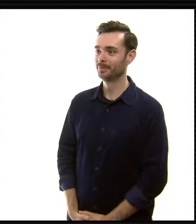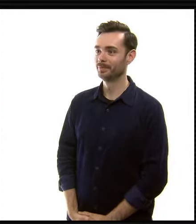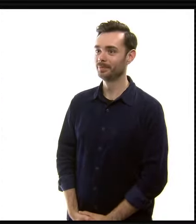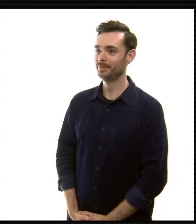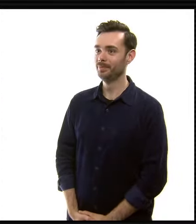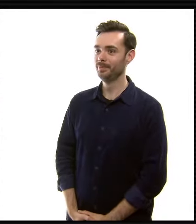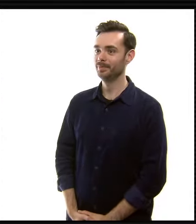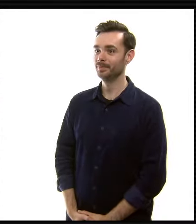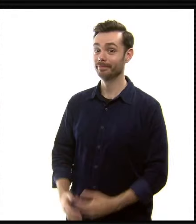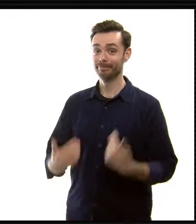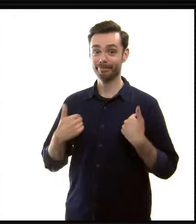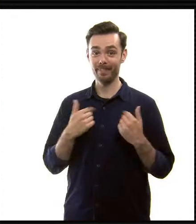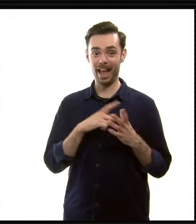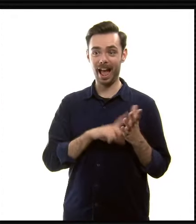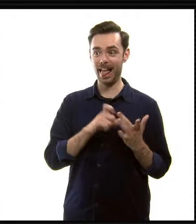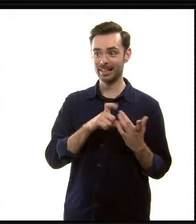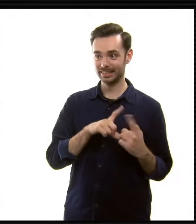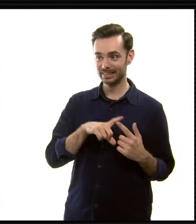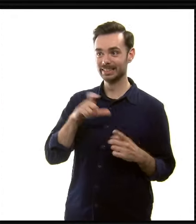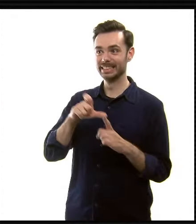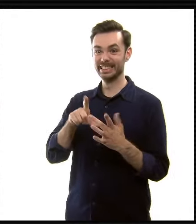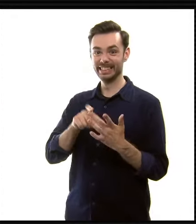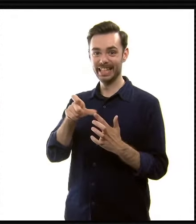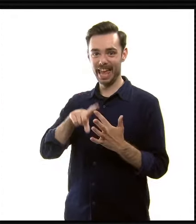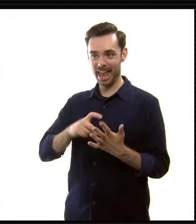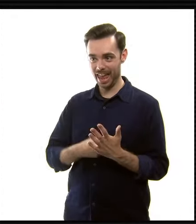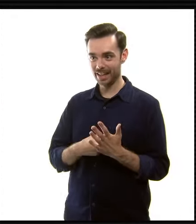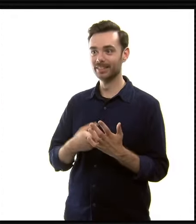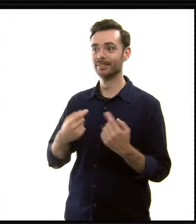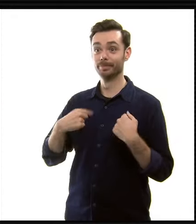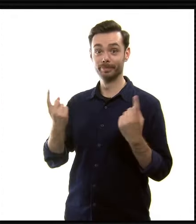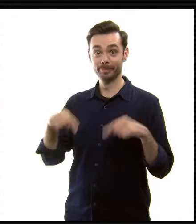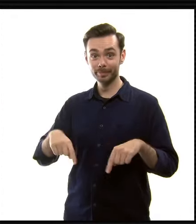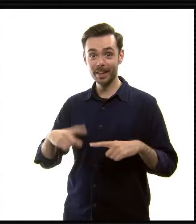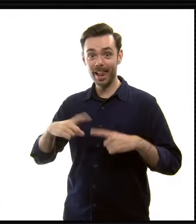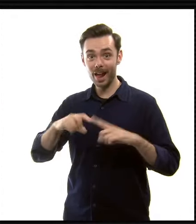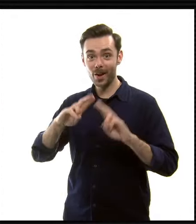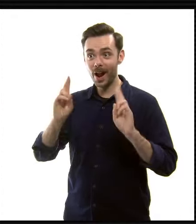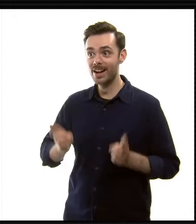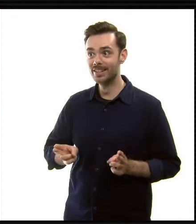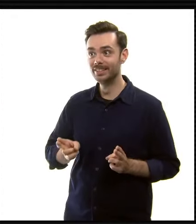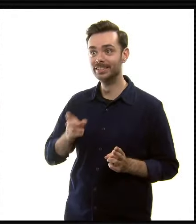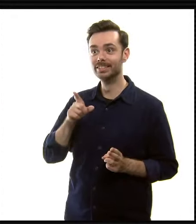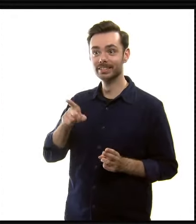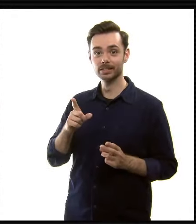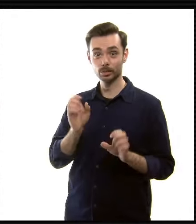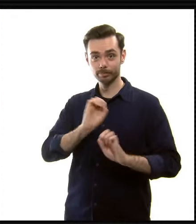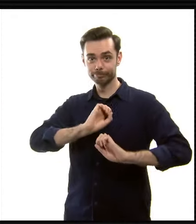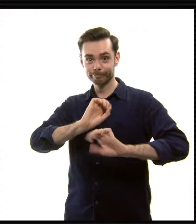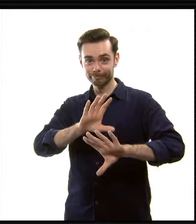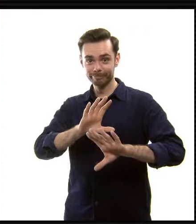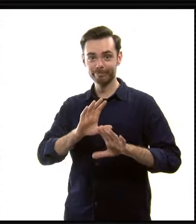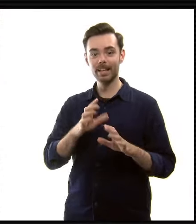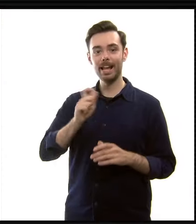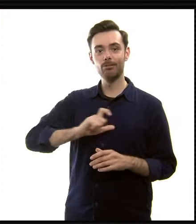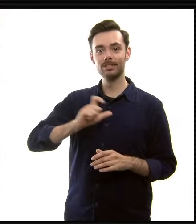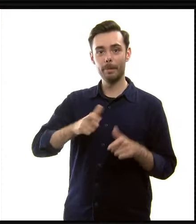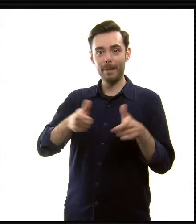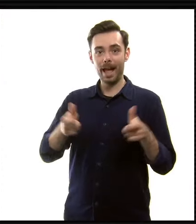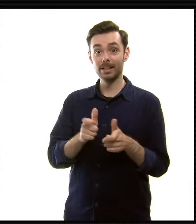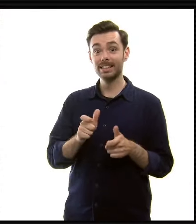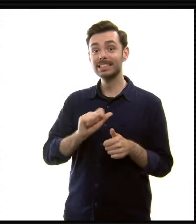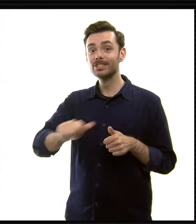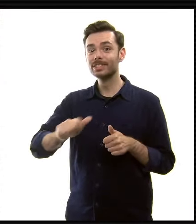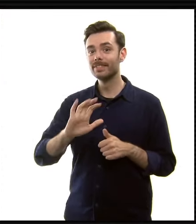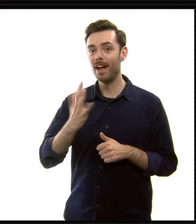Hi, I'm Alice. And I'm Didier. We're here at LEGO House ready to find the new LEGO Super Mario Character Pack Series 5. We have 90 seconds